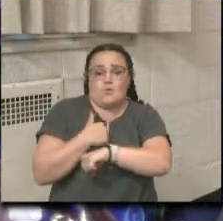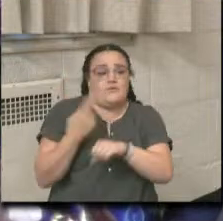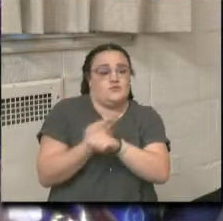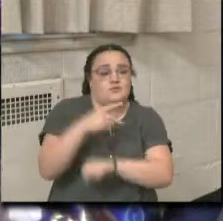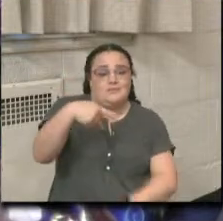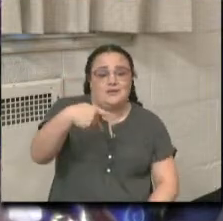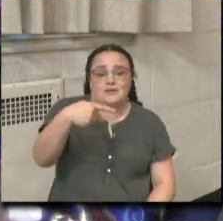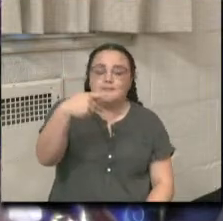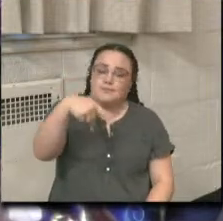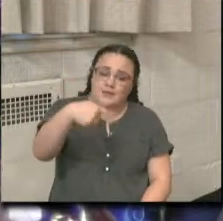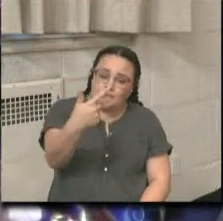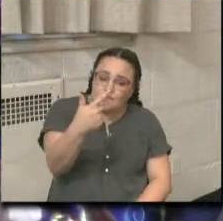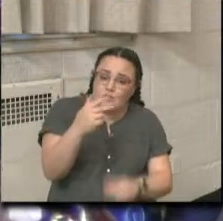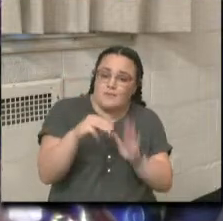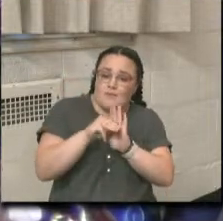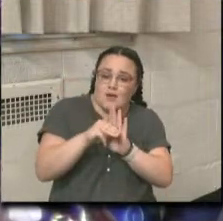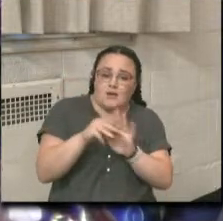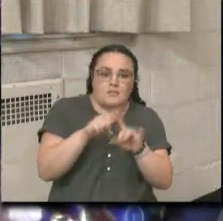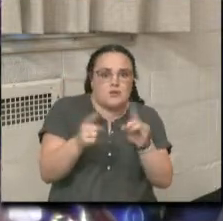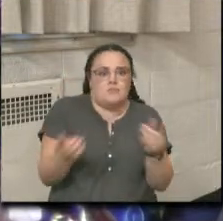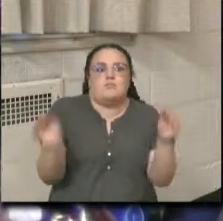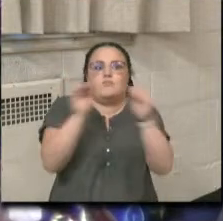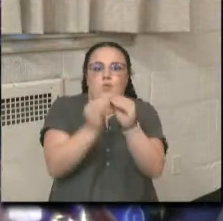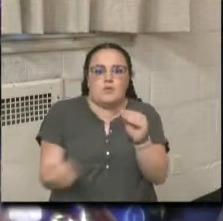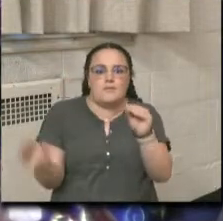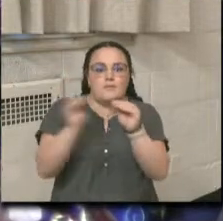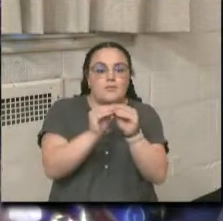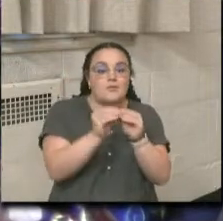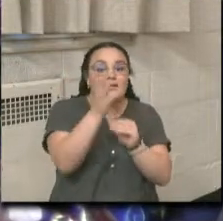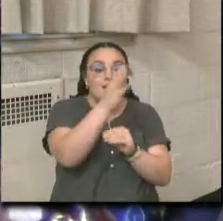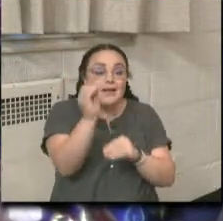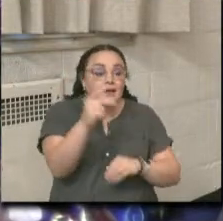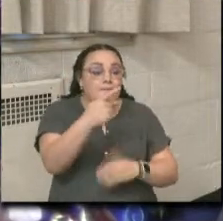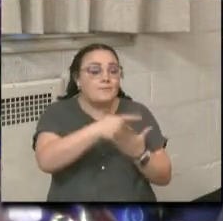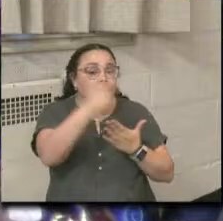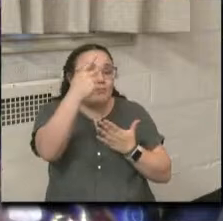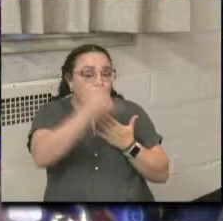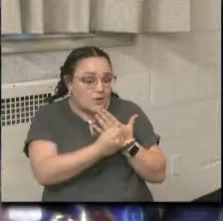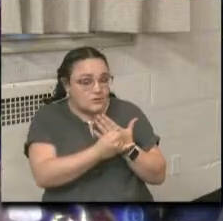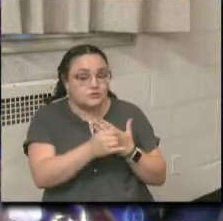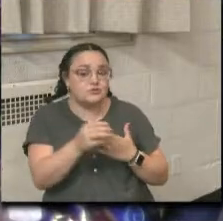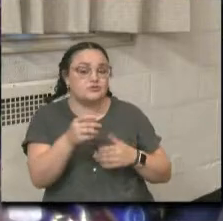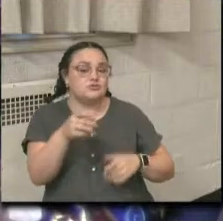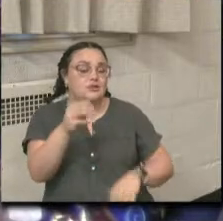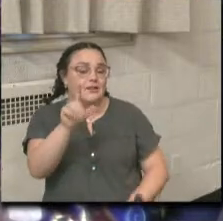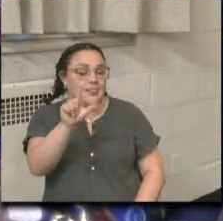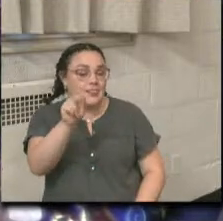model. But we have to ensure project labor agreements are in place.